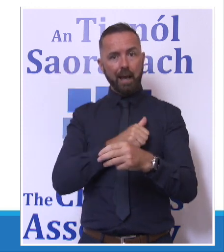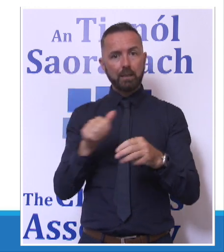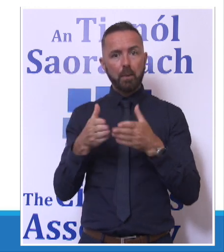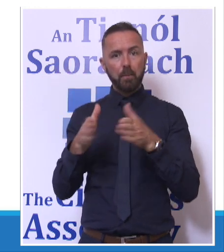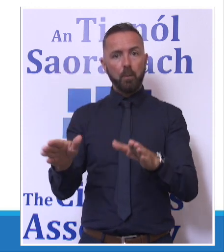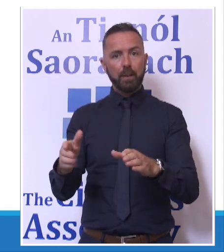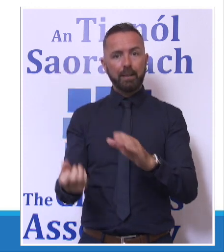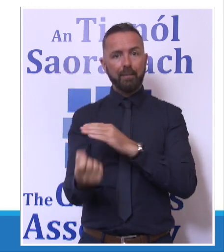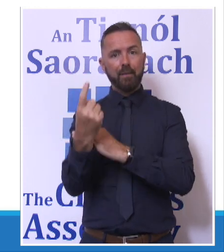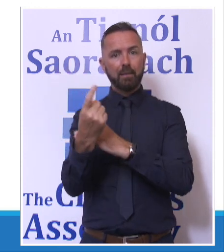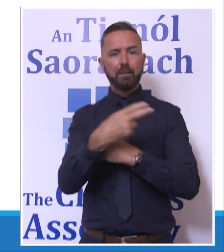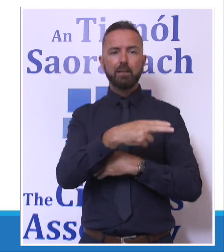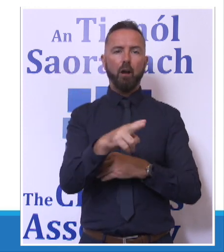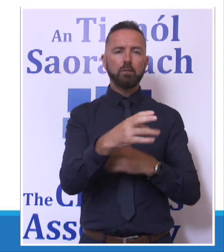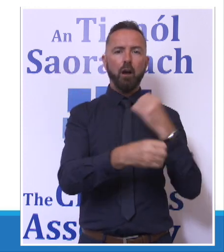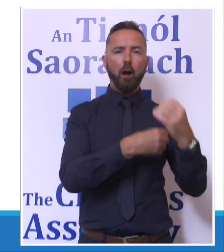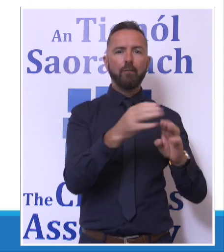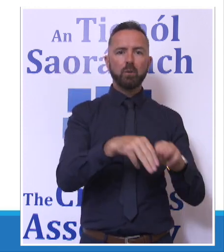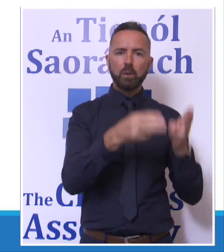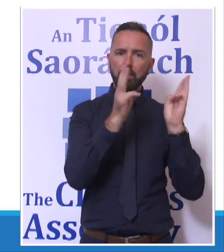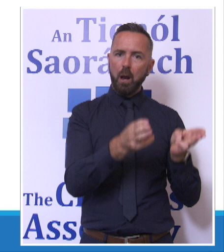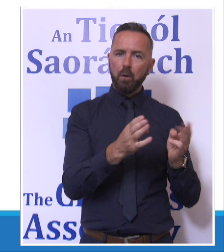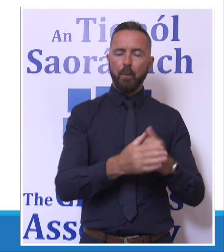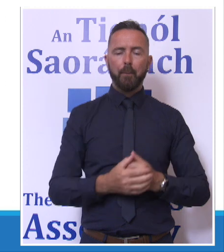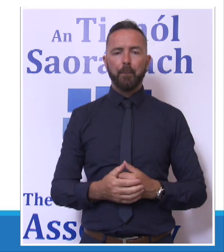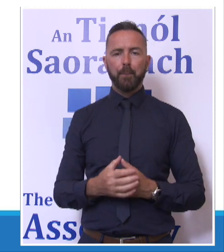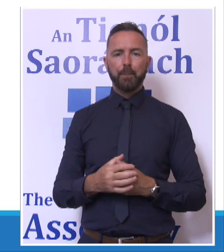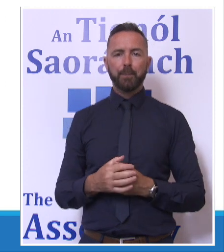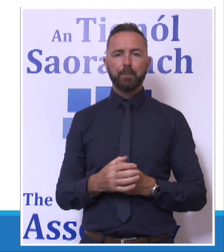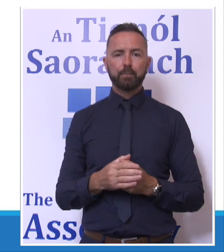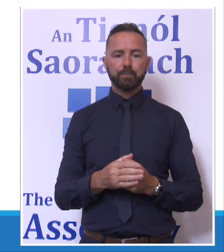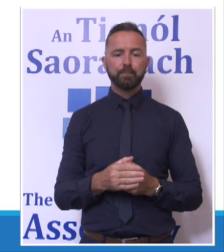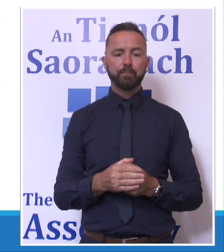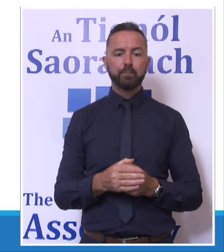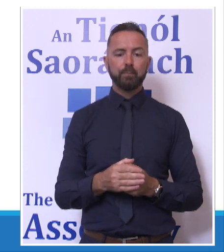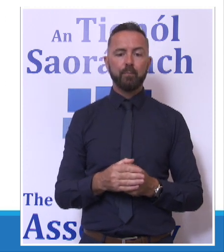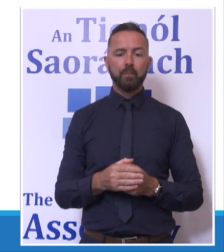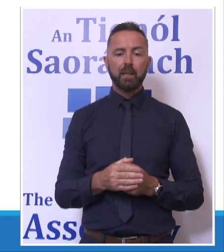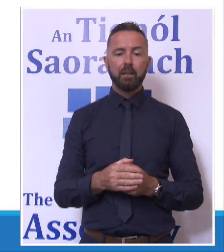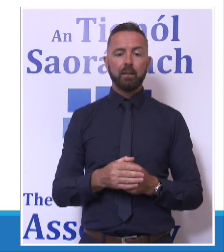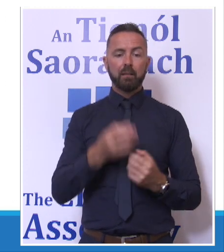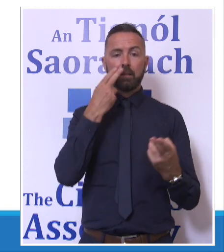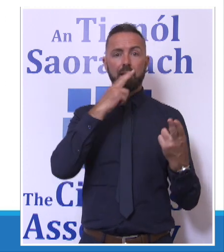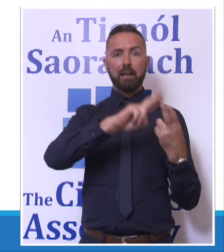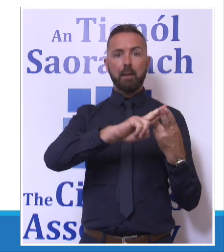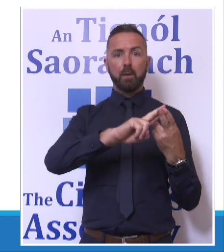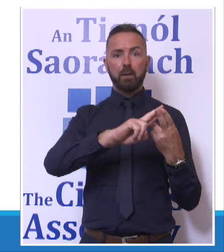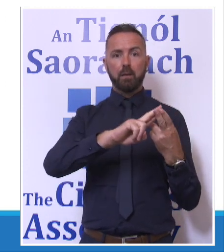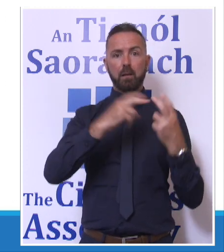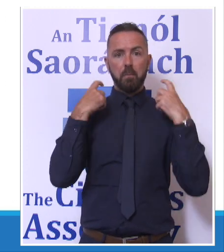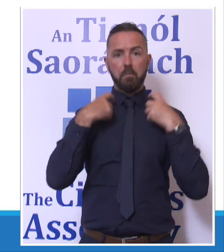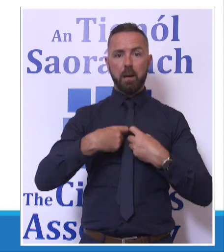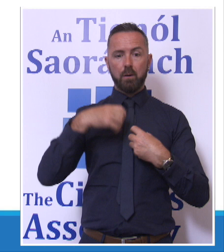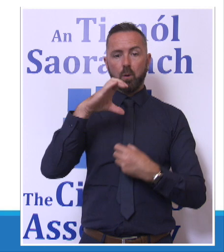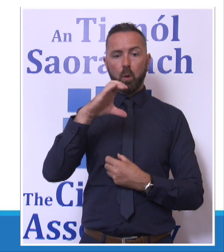rather than an office that holds executive functions. The default title is actually Cathaoirleach, and that's what's